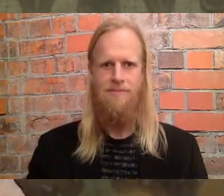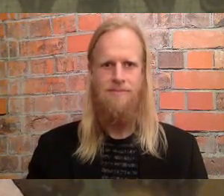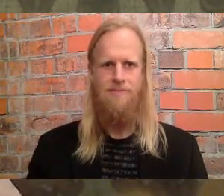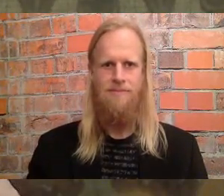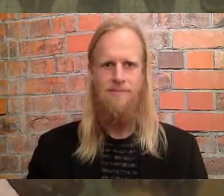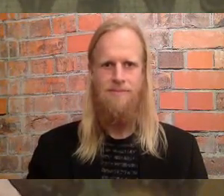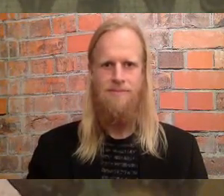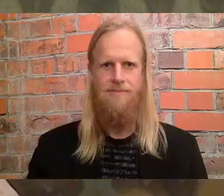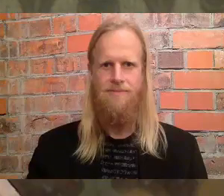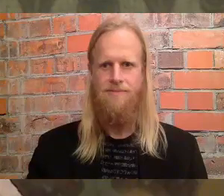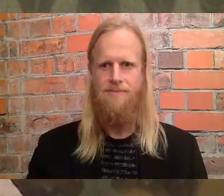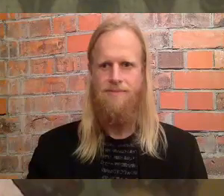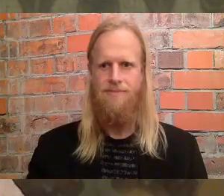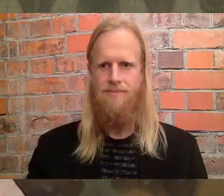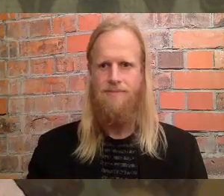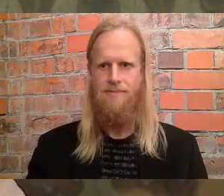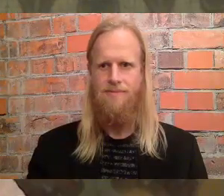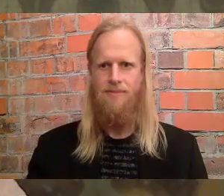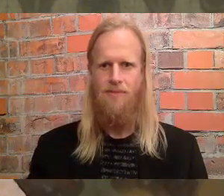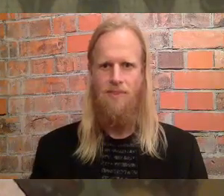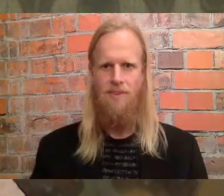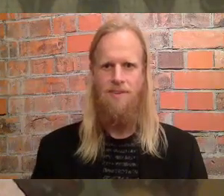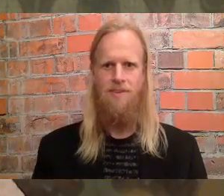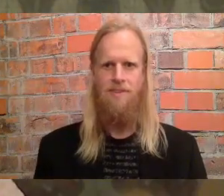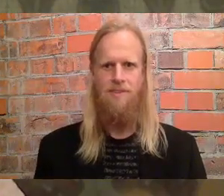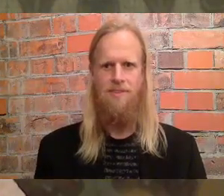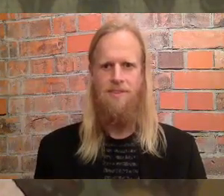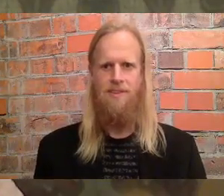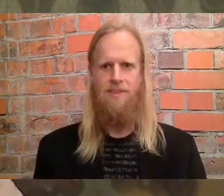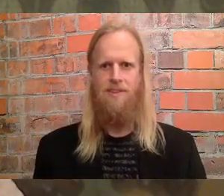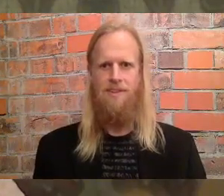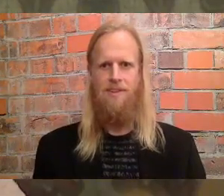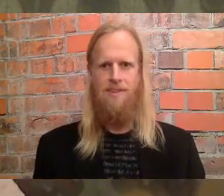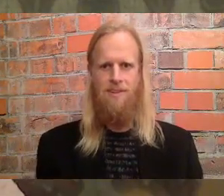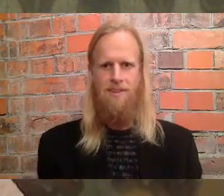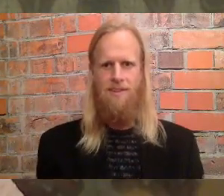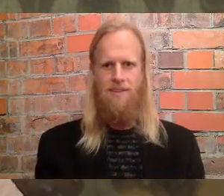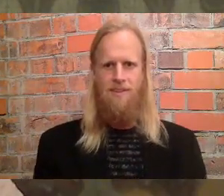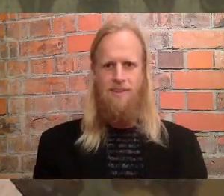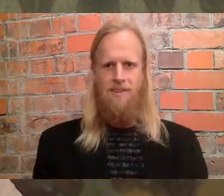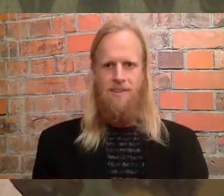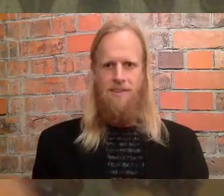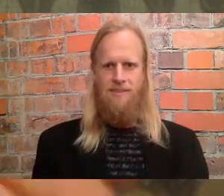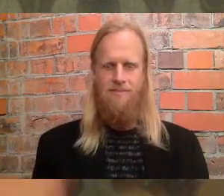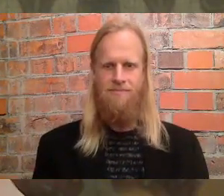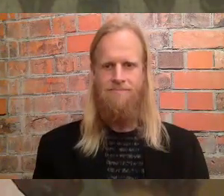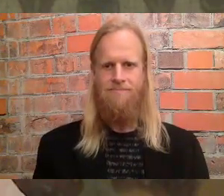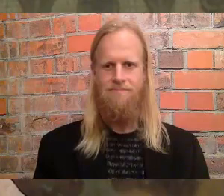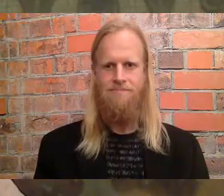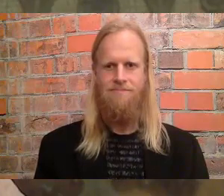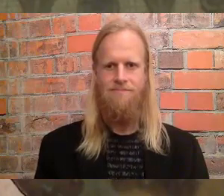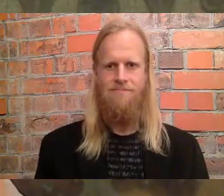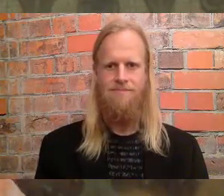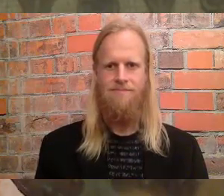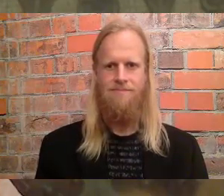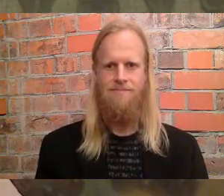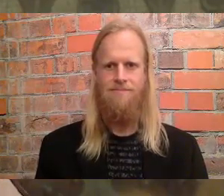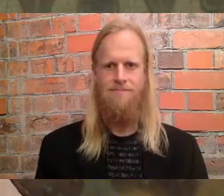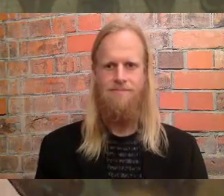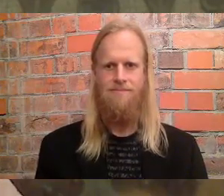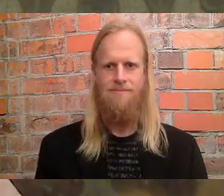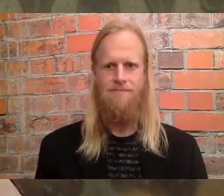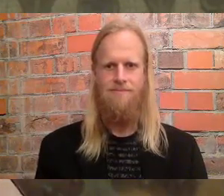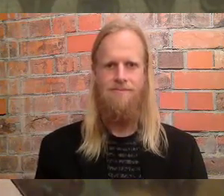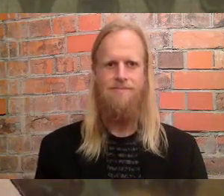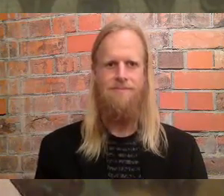you who are here in the World Tapping Circle. Hello to you who are watching this by chance